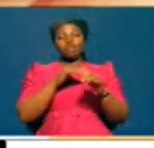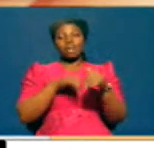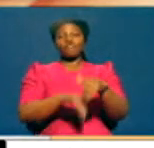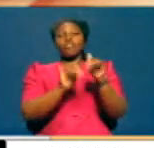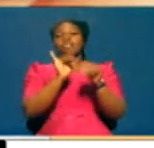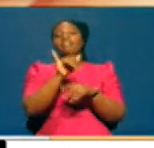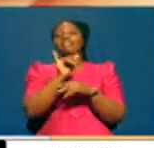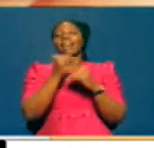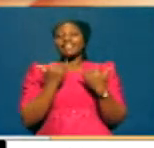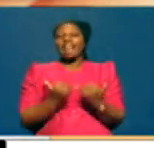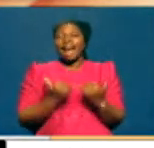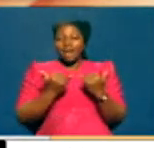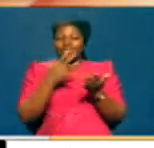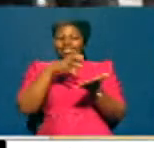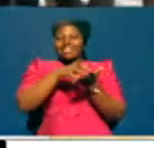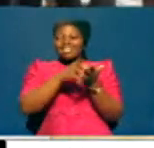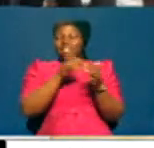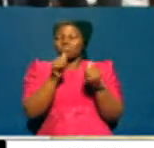current status there?